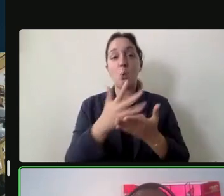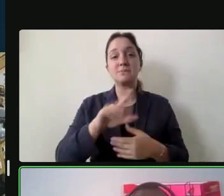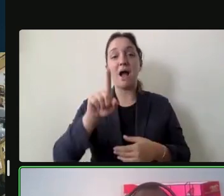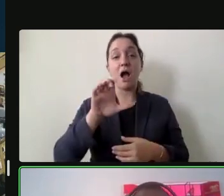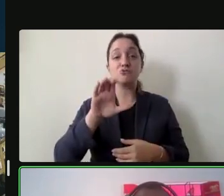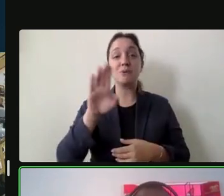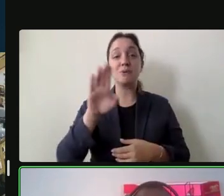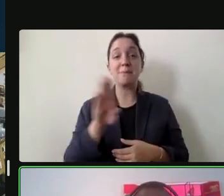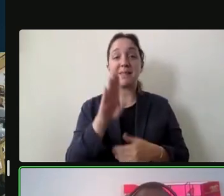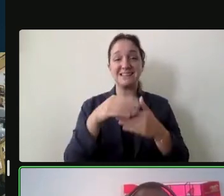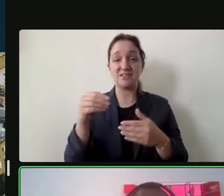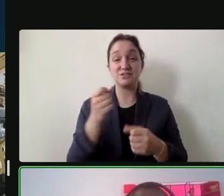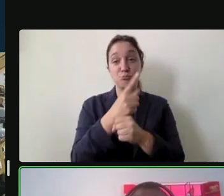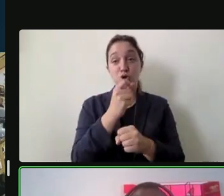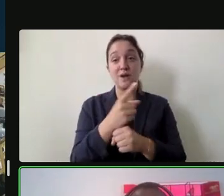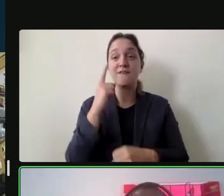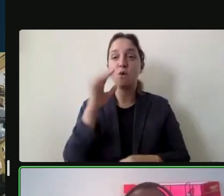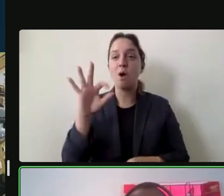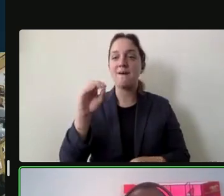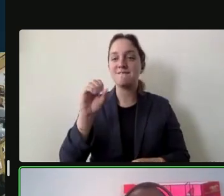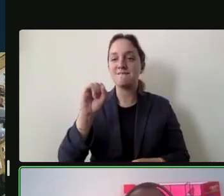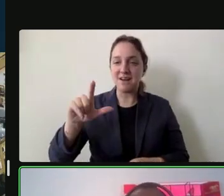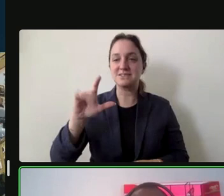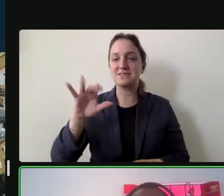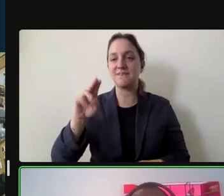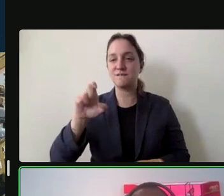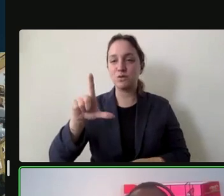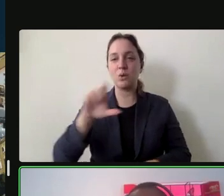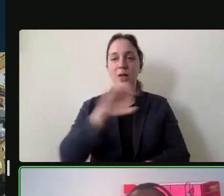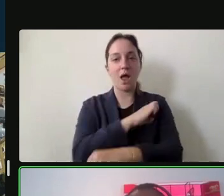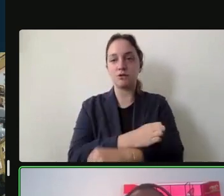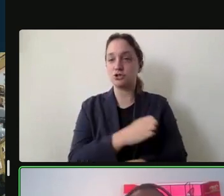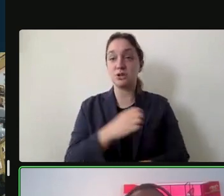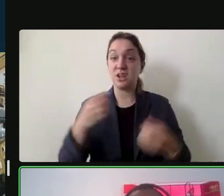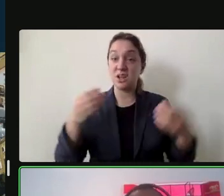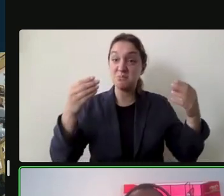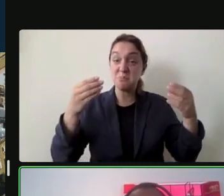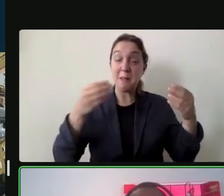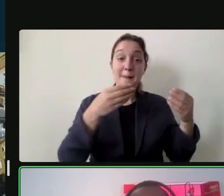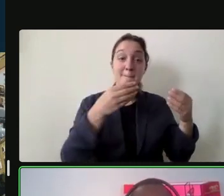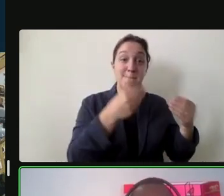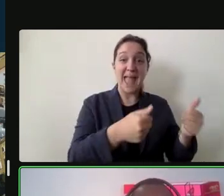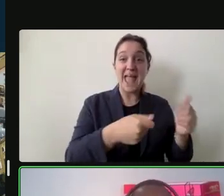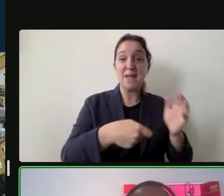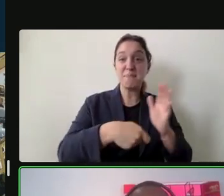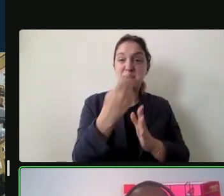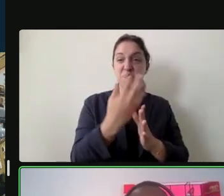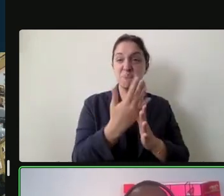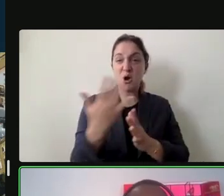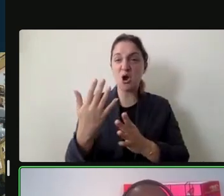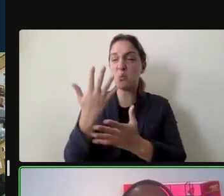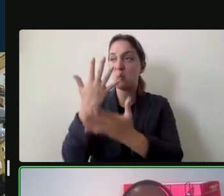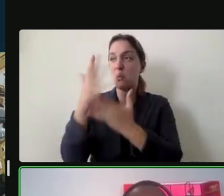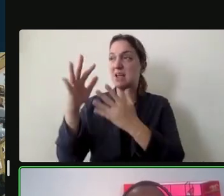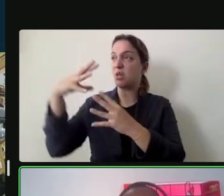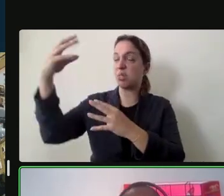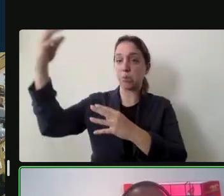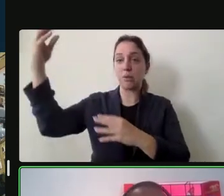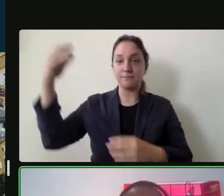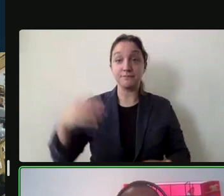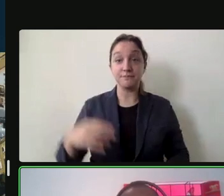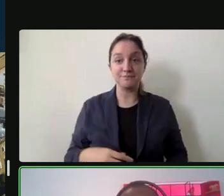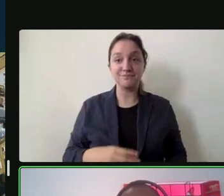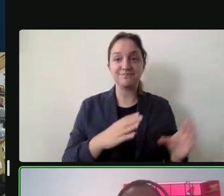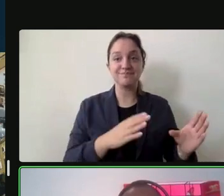on fossil fuel energy that they pay for and burn and waste and floats out the window. And it's